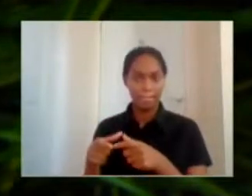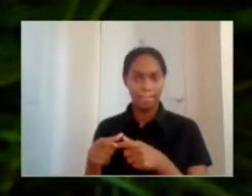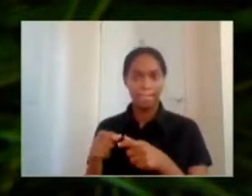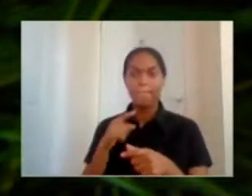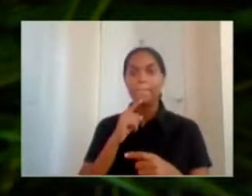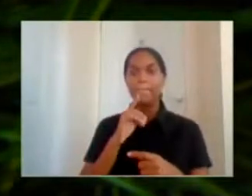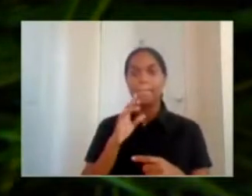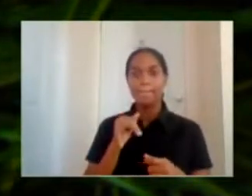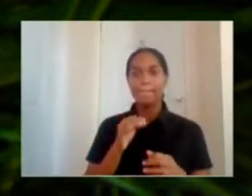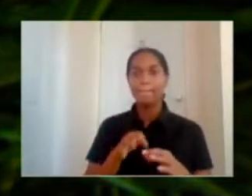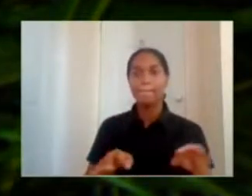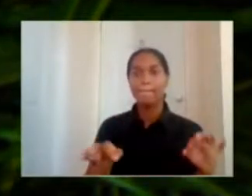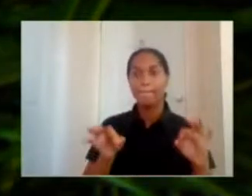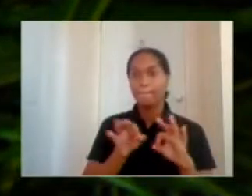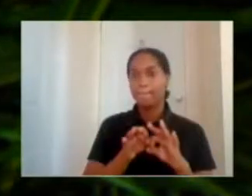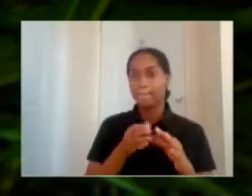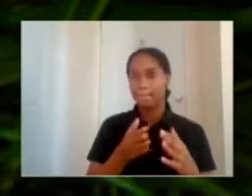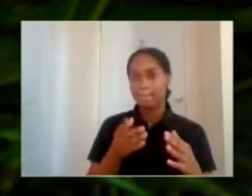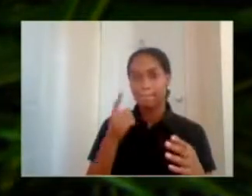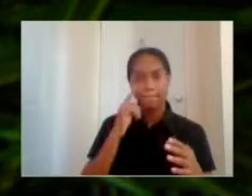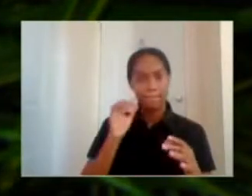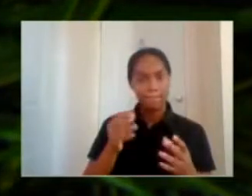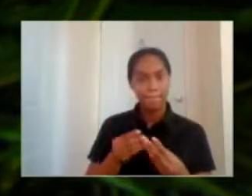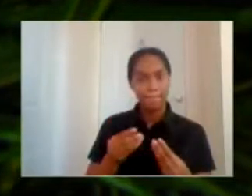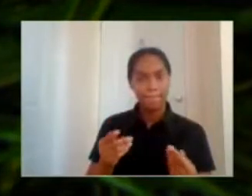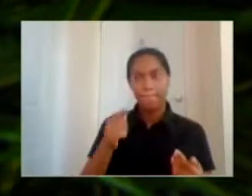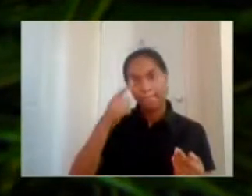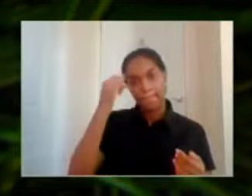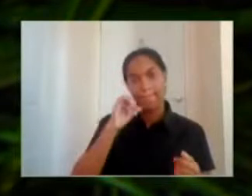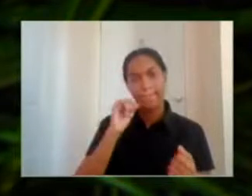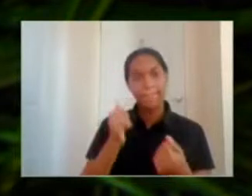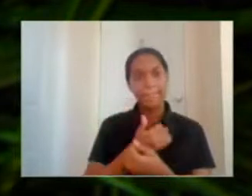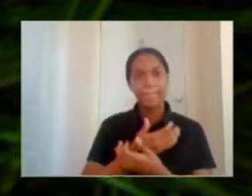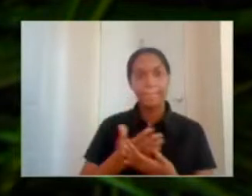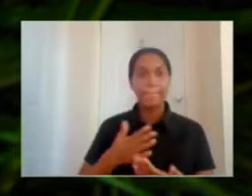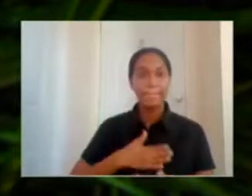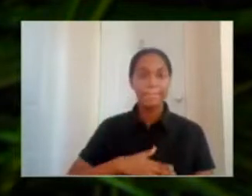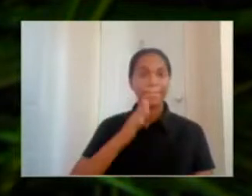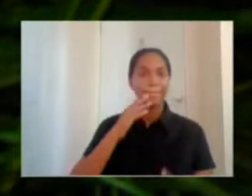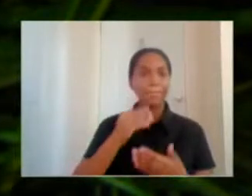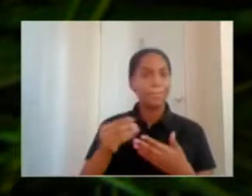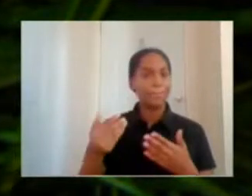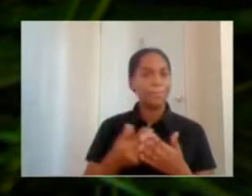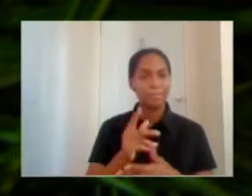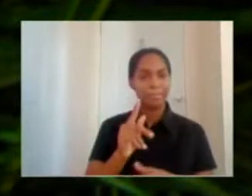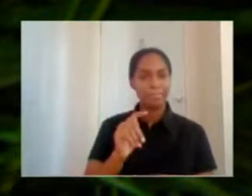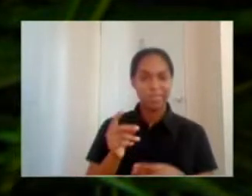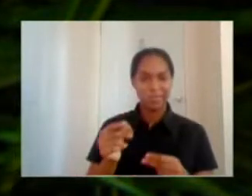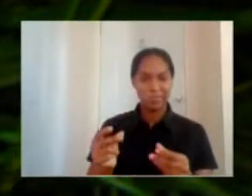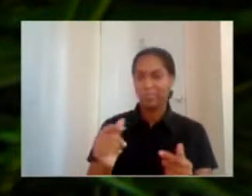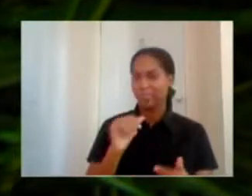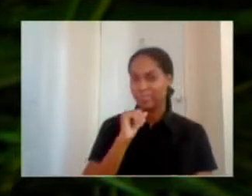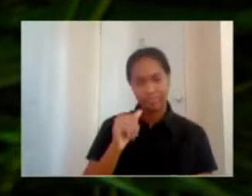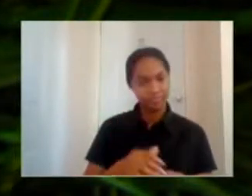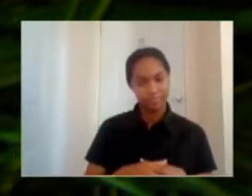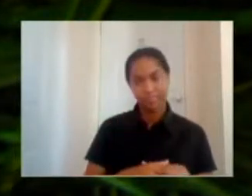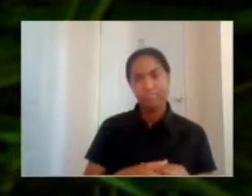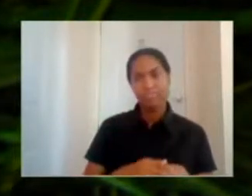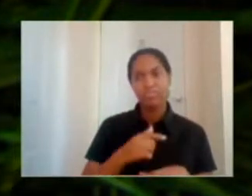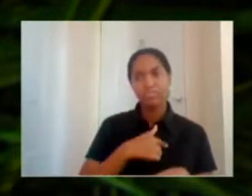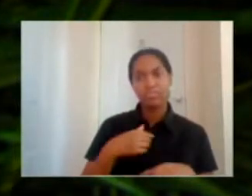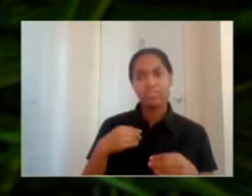key component to that solution, because obviously not everybody's going to buy a new TV that quickly. So the set-top box